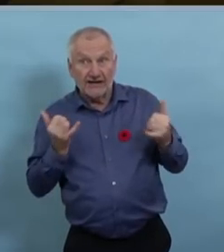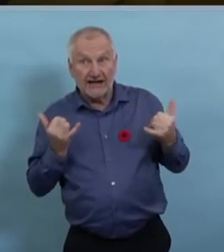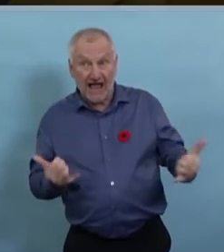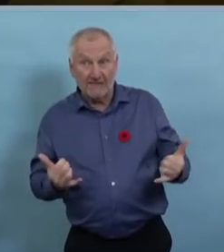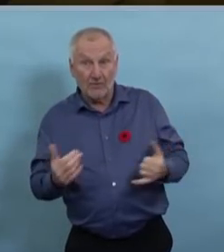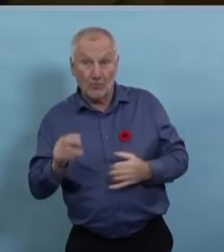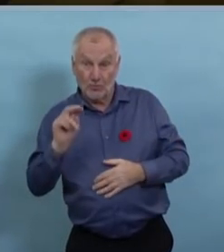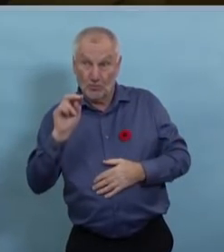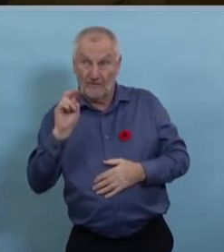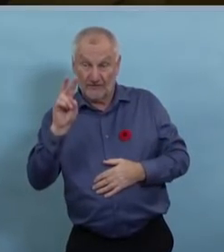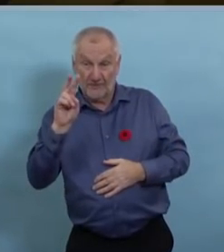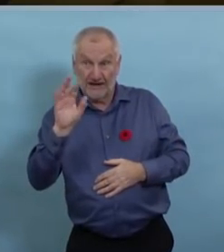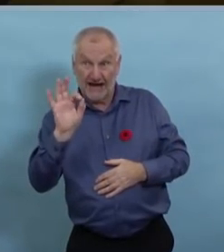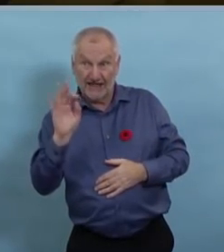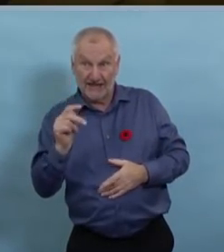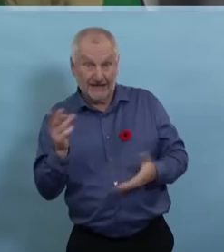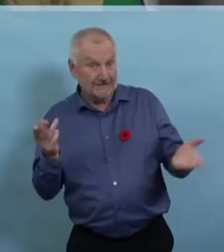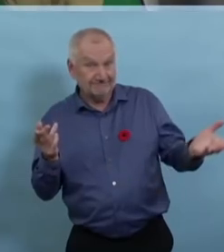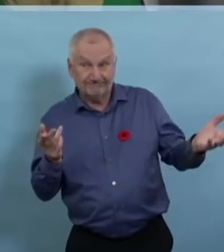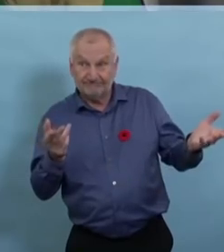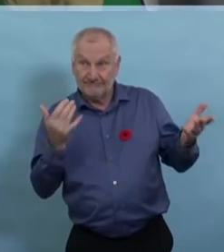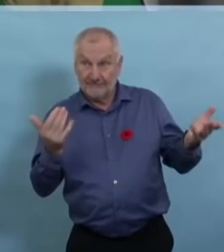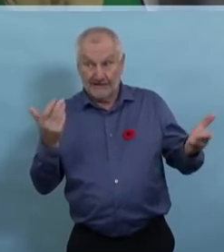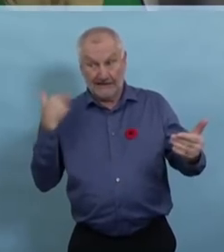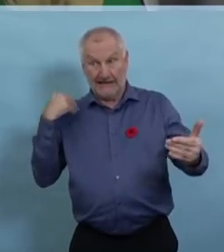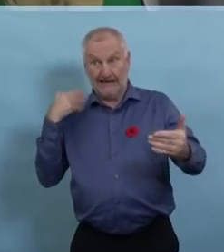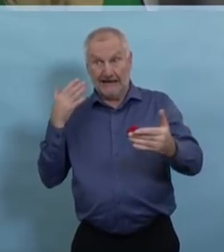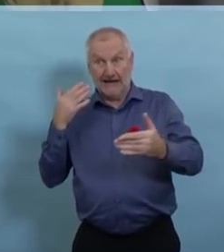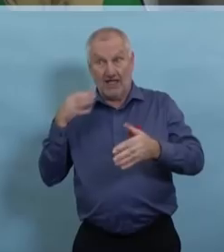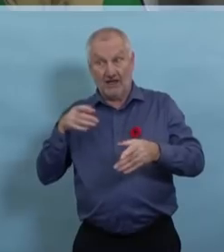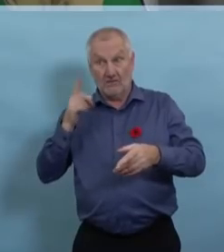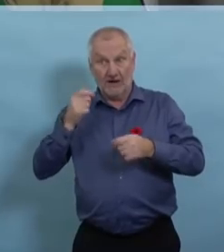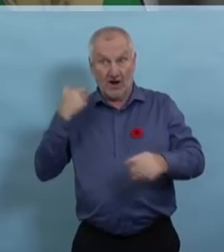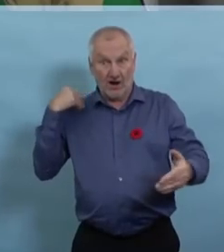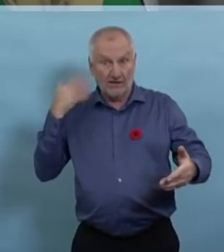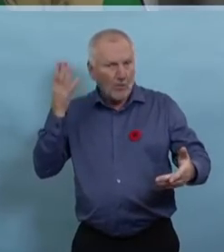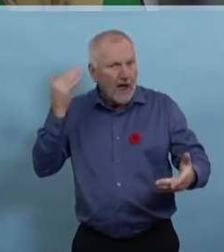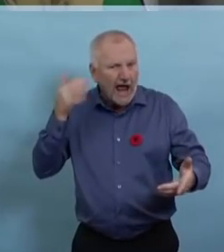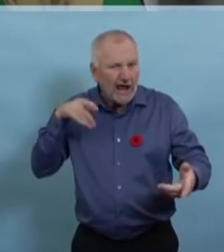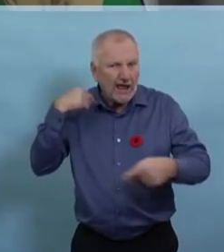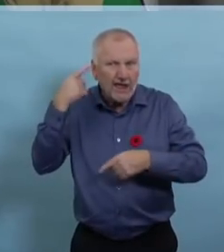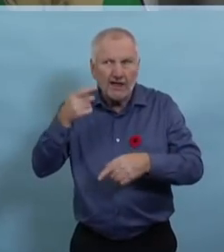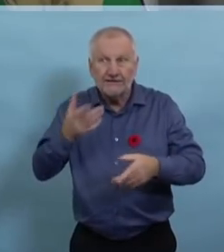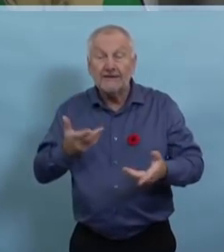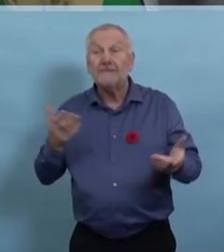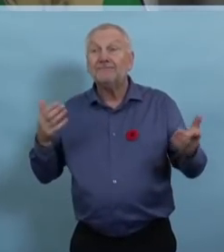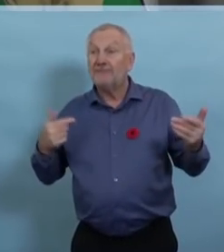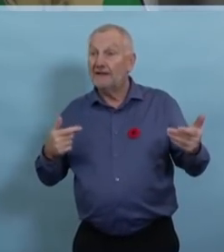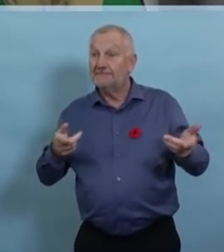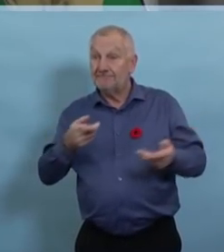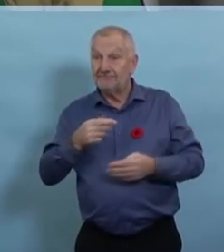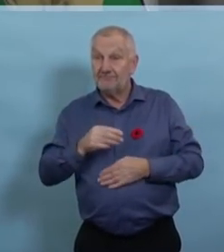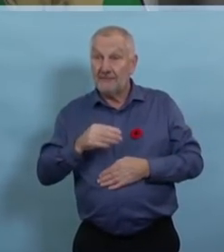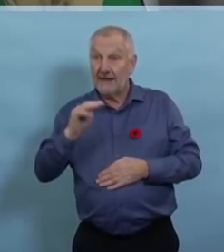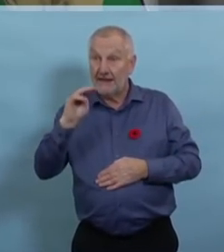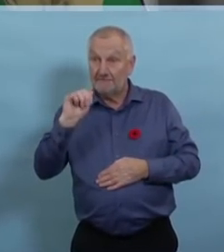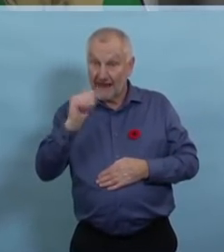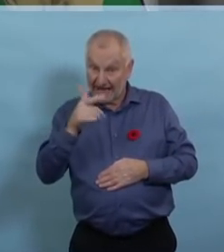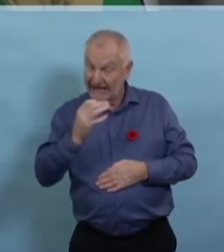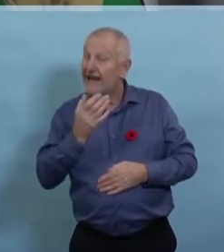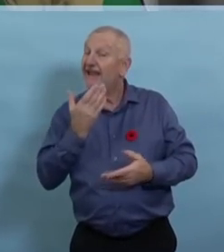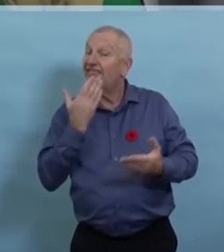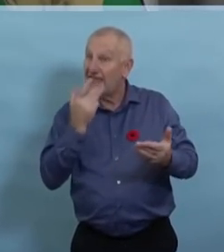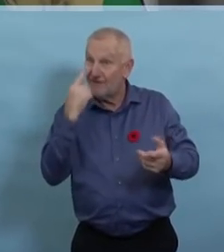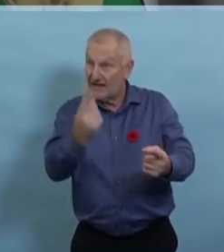launching this. What's with the delay there? So this started, thanks very much again for the question, Maggie. This started, weeks ago in terms of